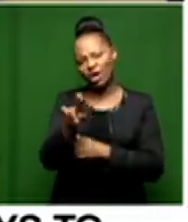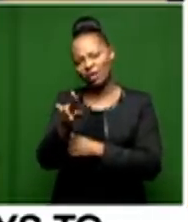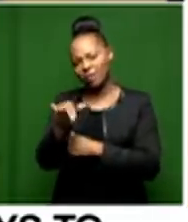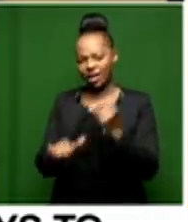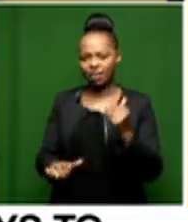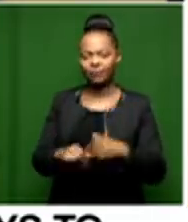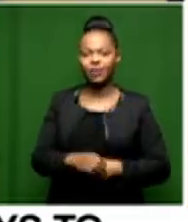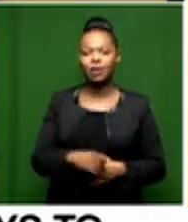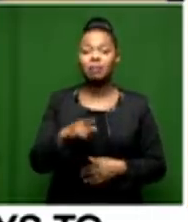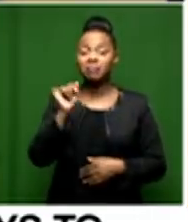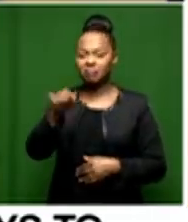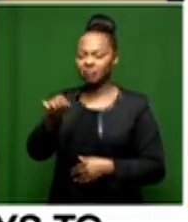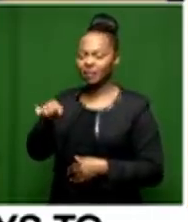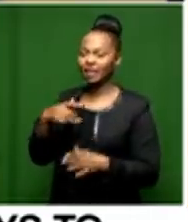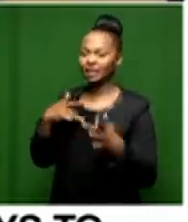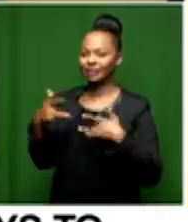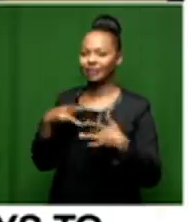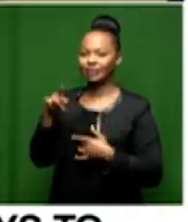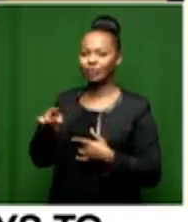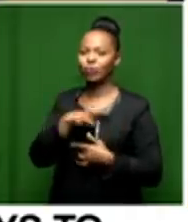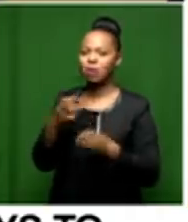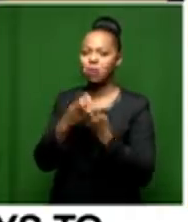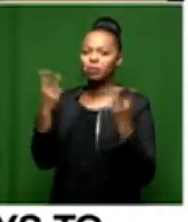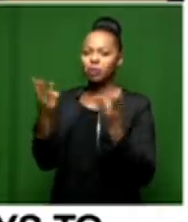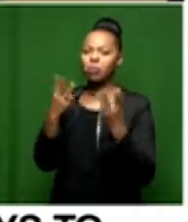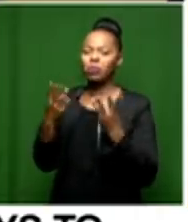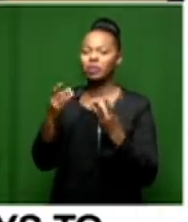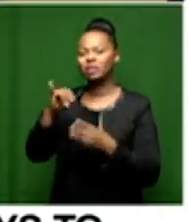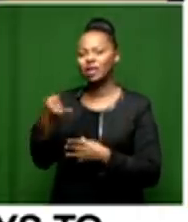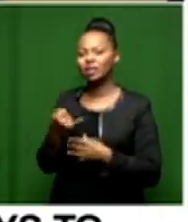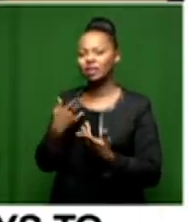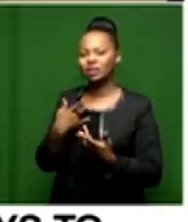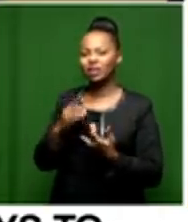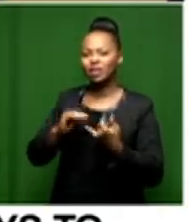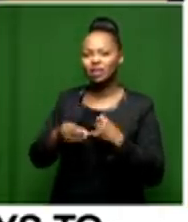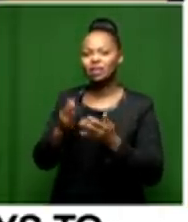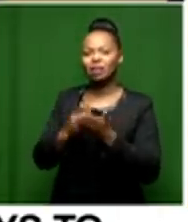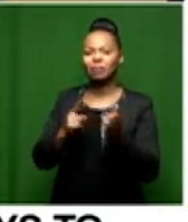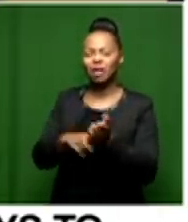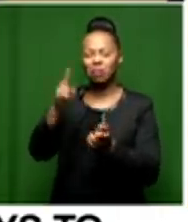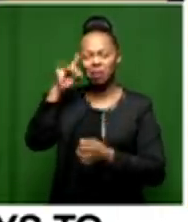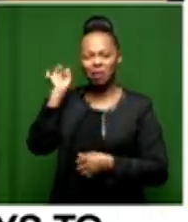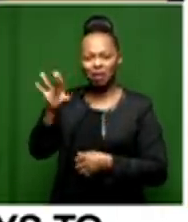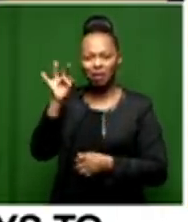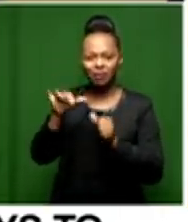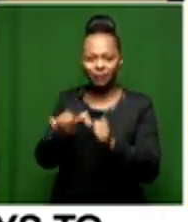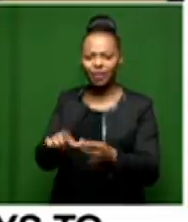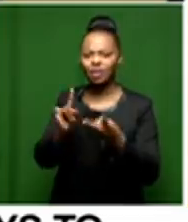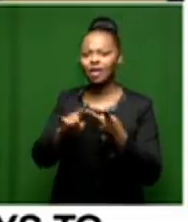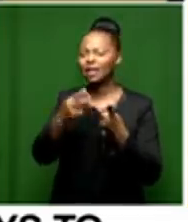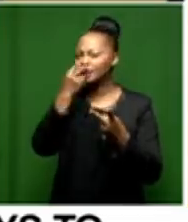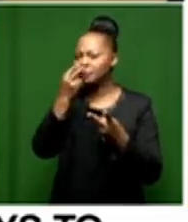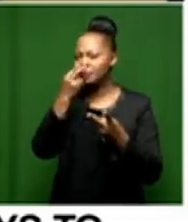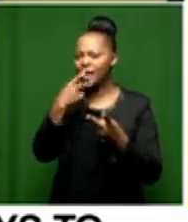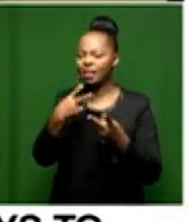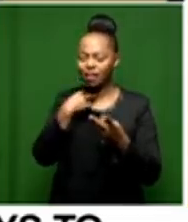reading the accounts of people that are still struggling with just debilitating headaches, that the smell and the taste